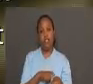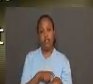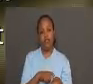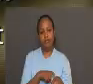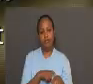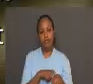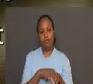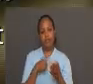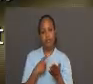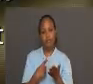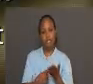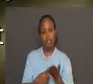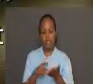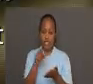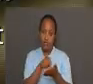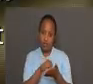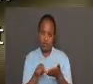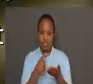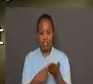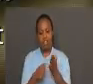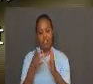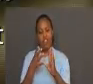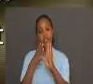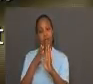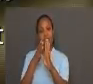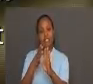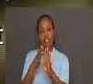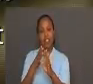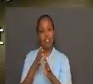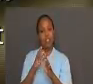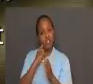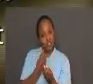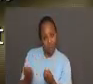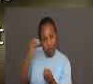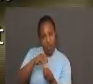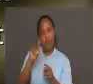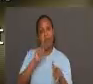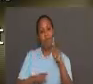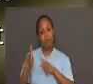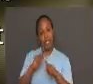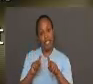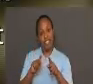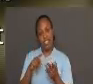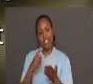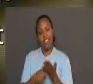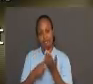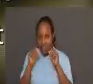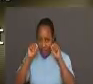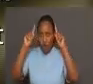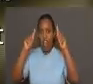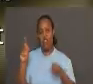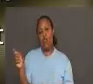Sometimes the press is invited to a demonstration so that even more people will